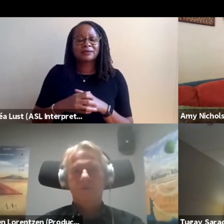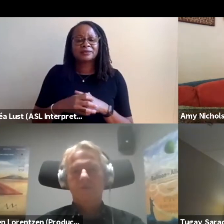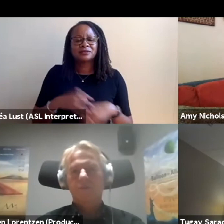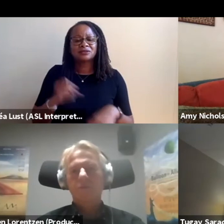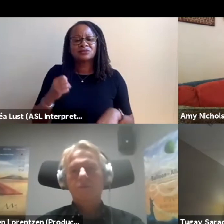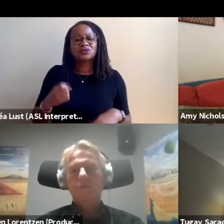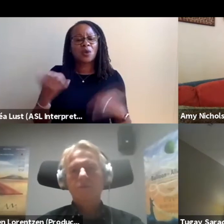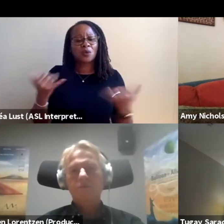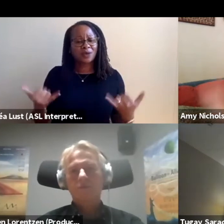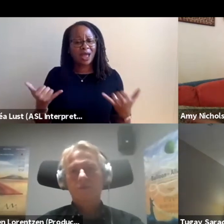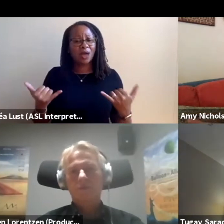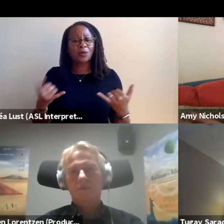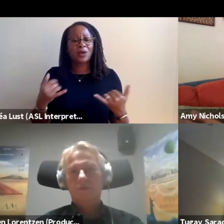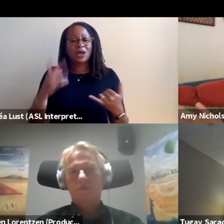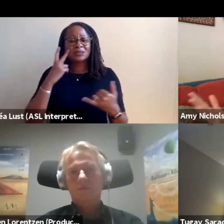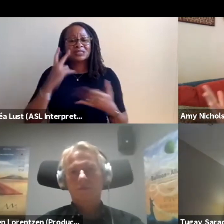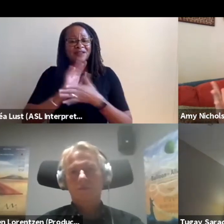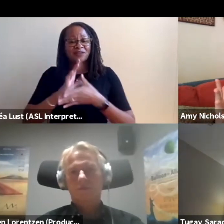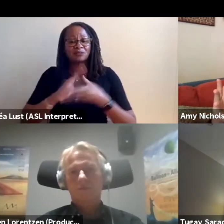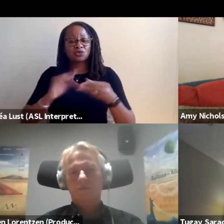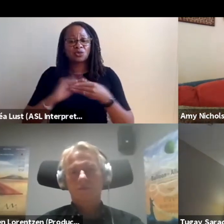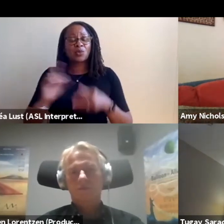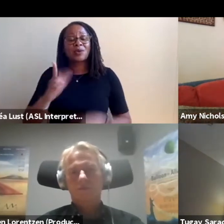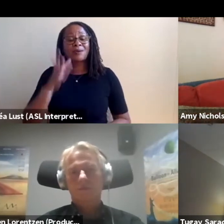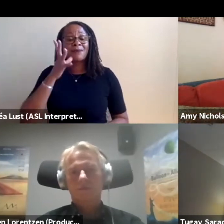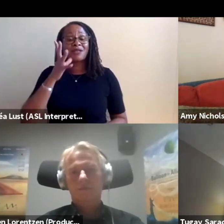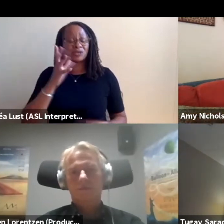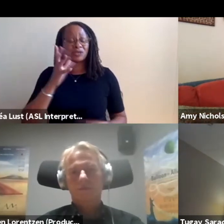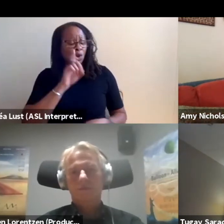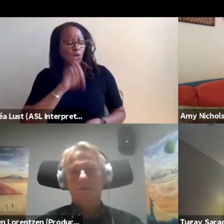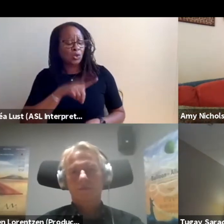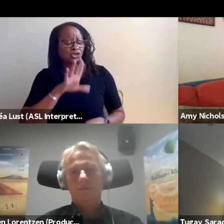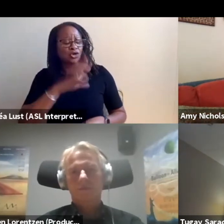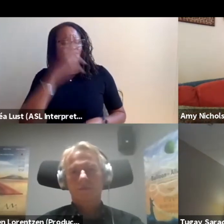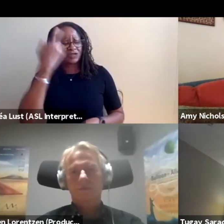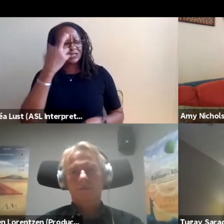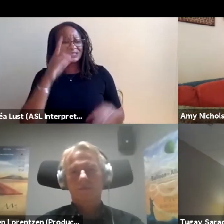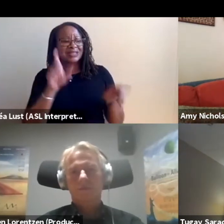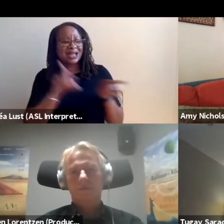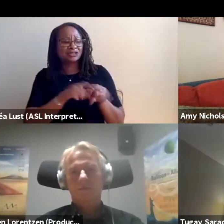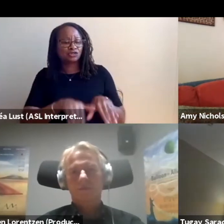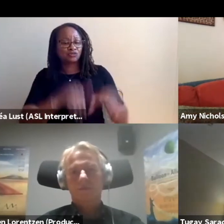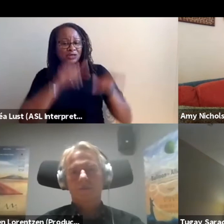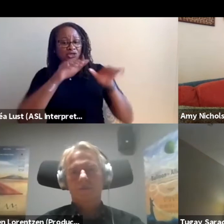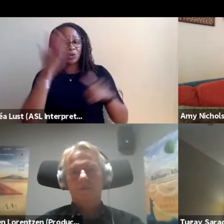for raising you as she did, and you guys coming to an understanding as adults.